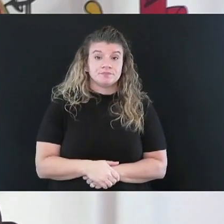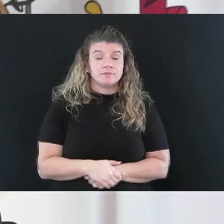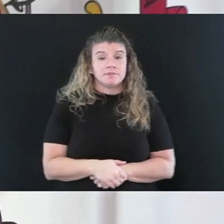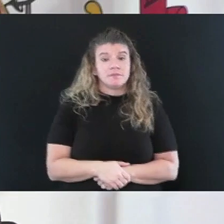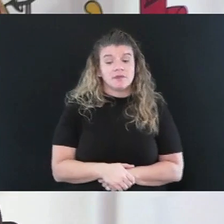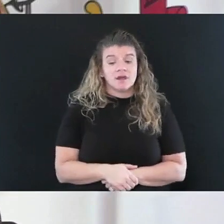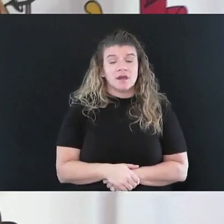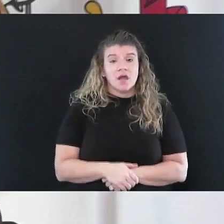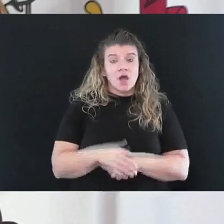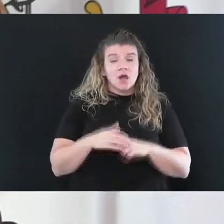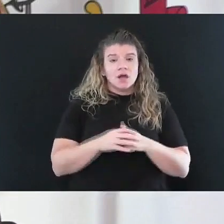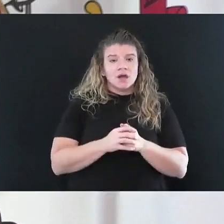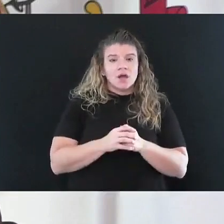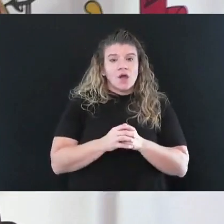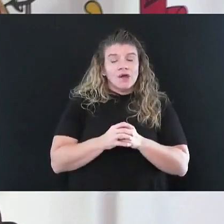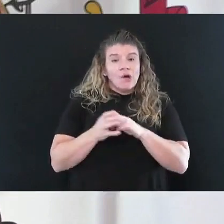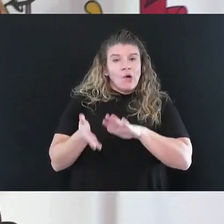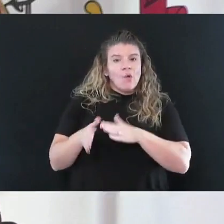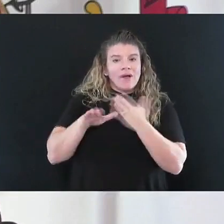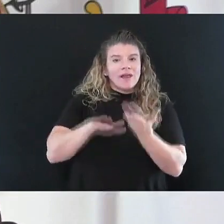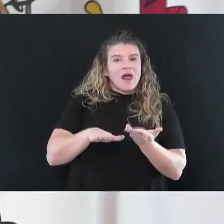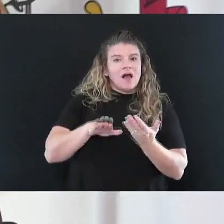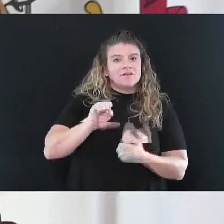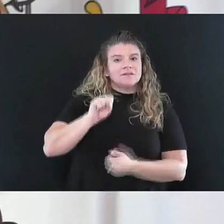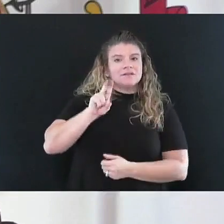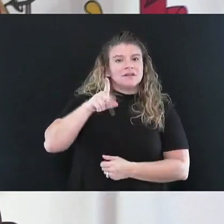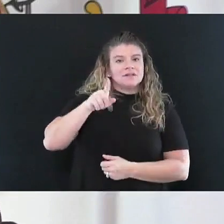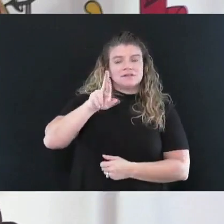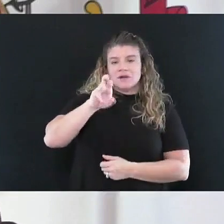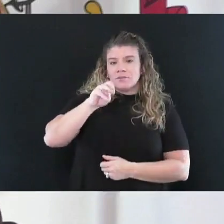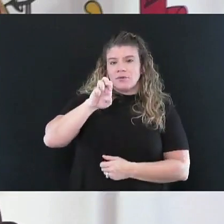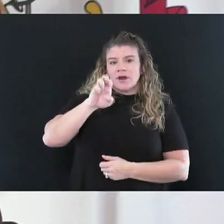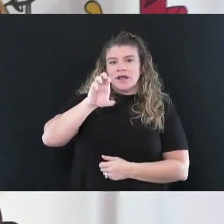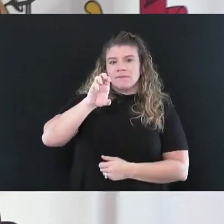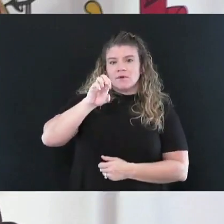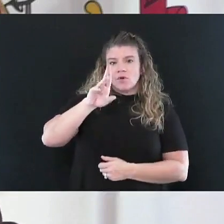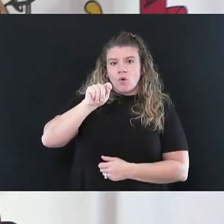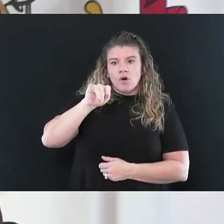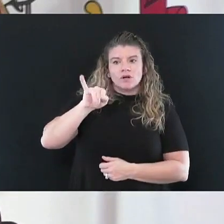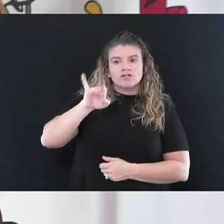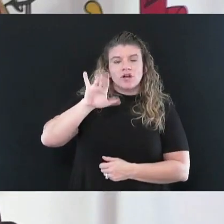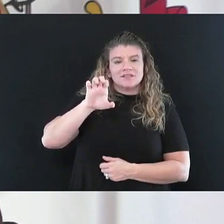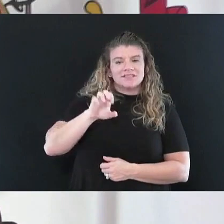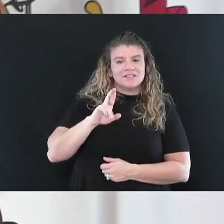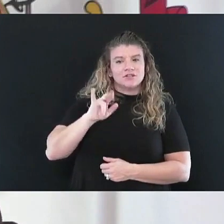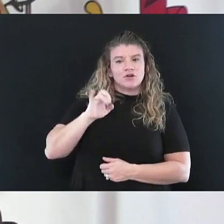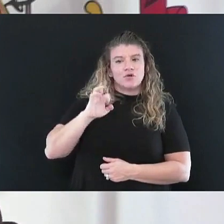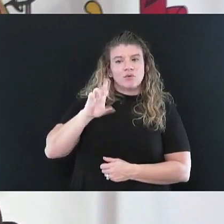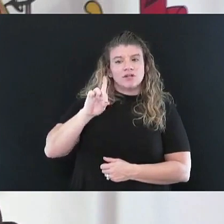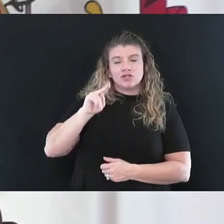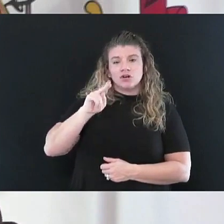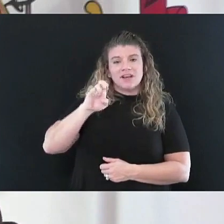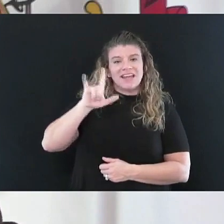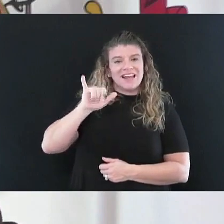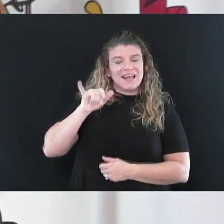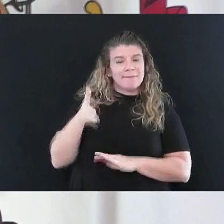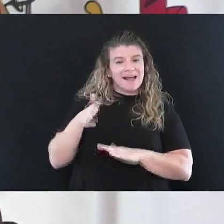We lost a Supreme Court Justice yesterday. Richard Neely passed away at the age of 79.